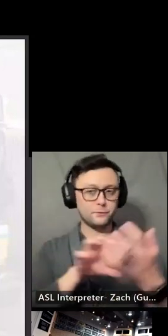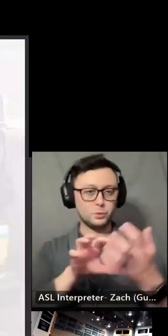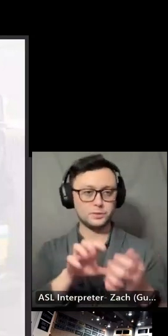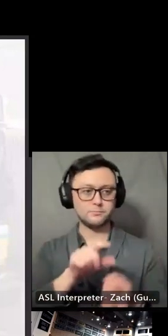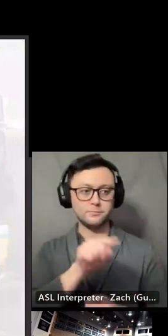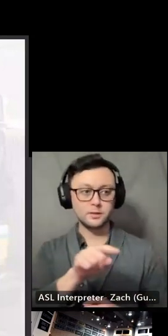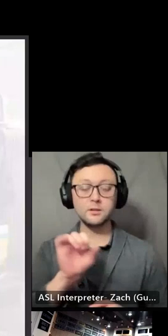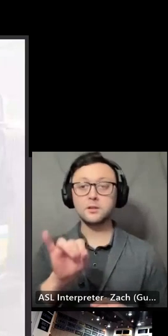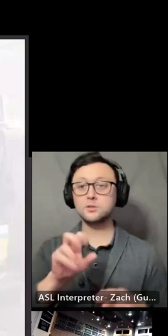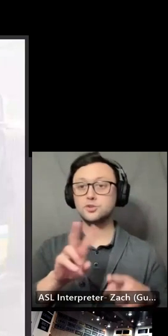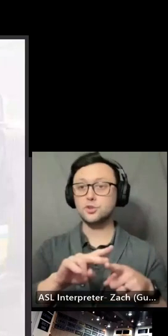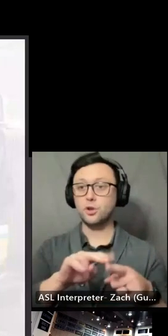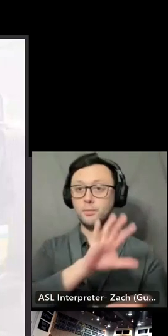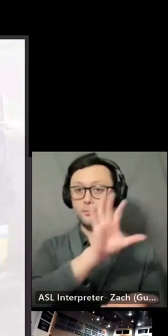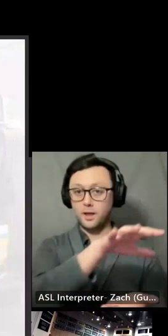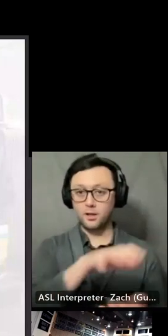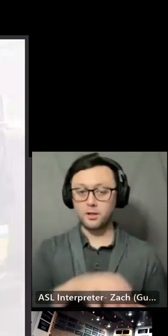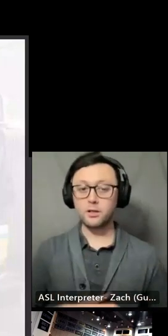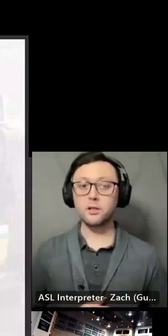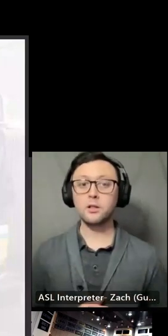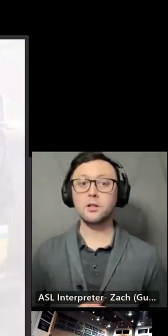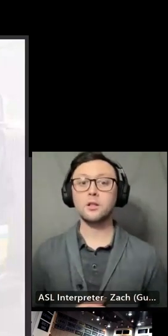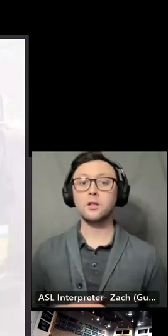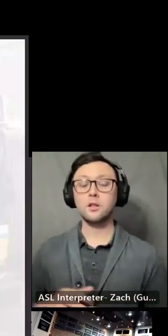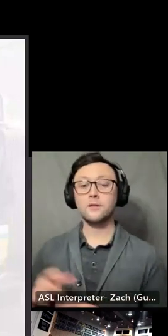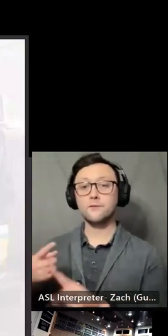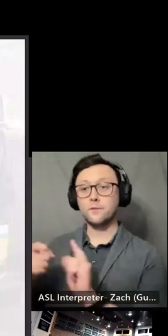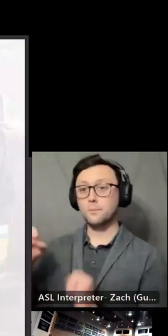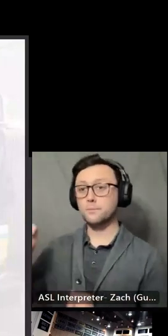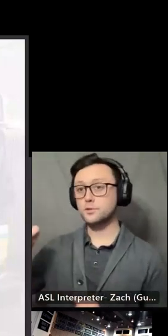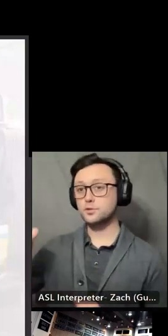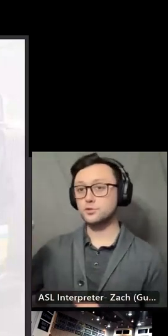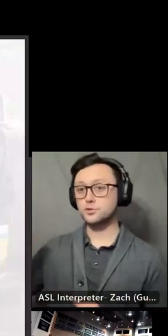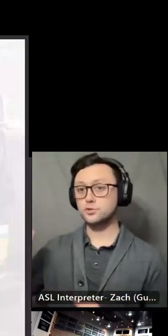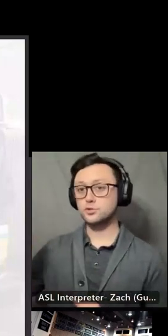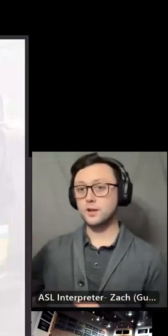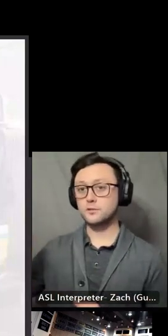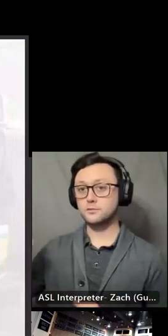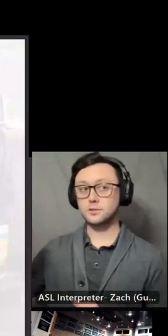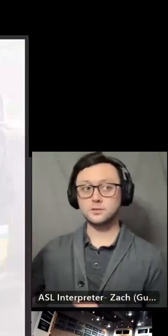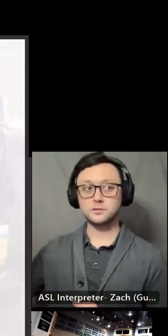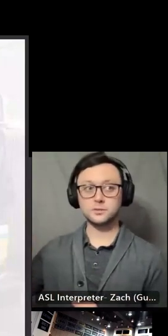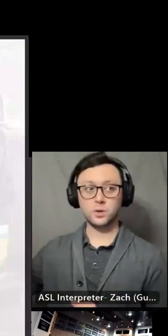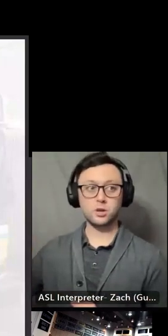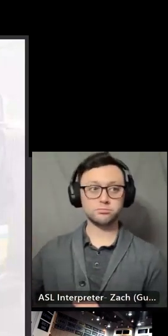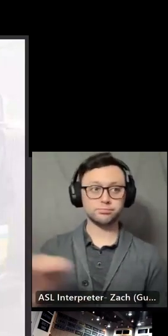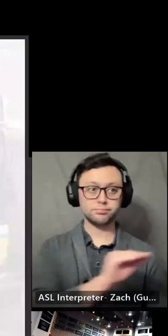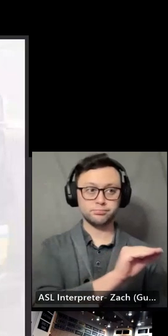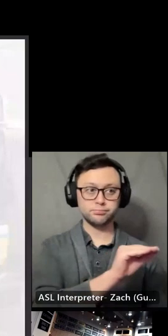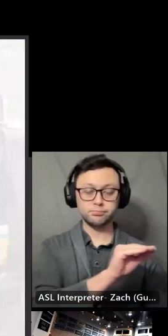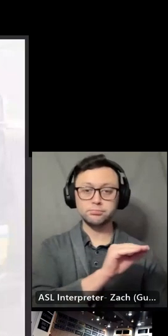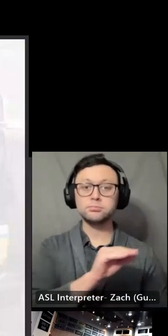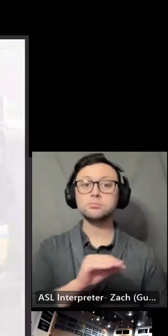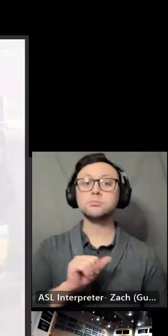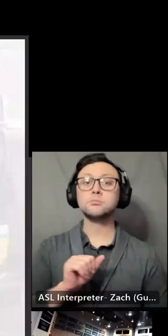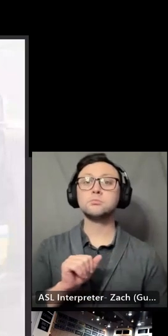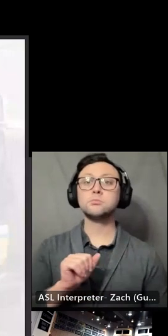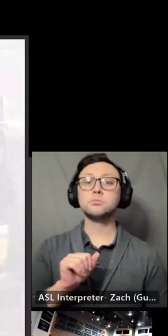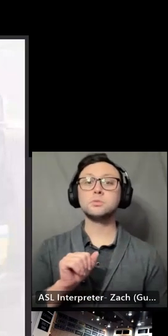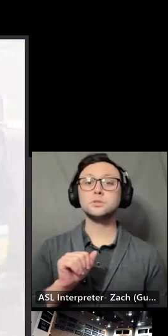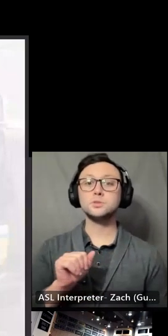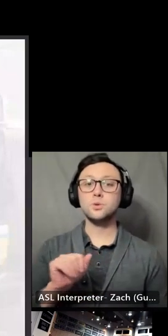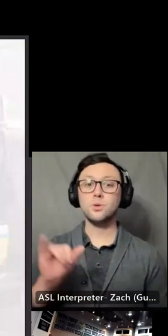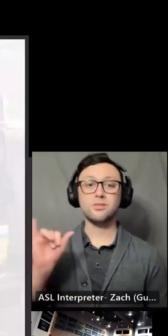it being relocated from Jackson Square, but the one that's going to stay there? That's been there for like 40